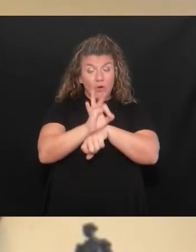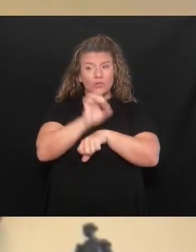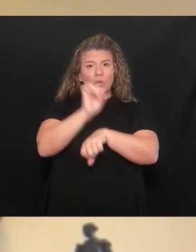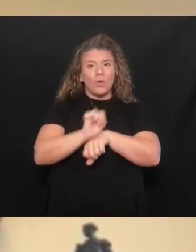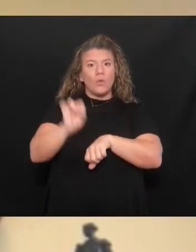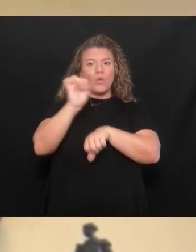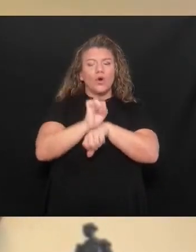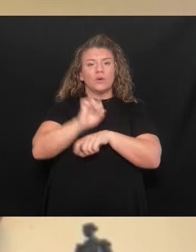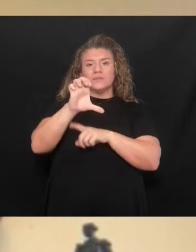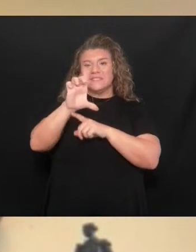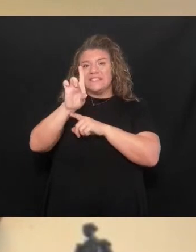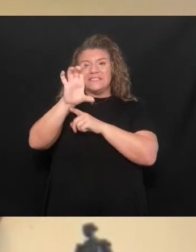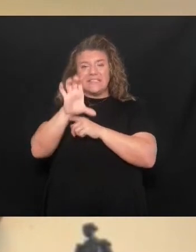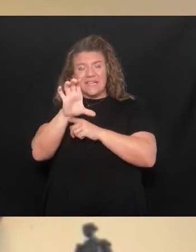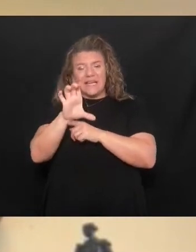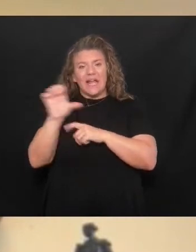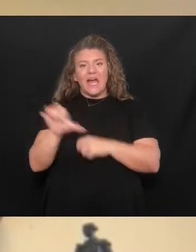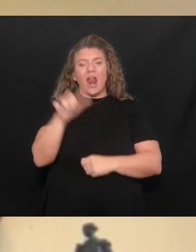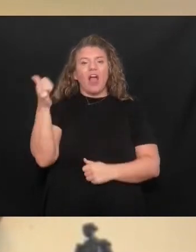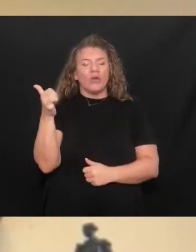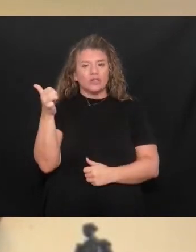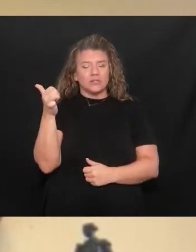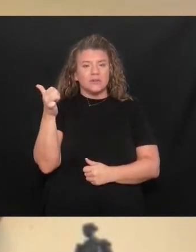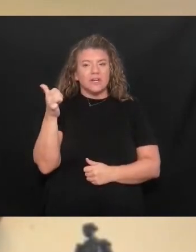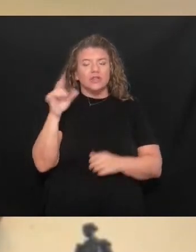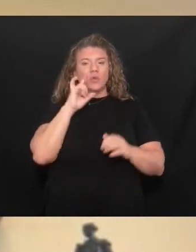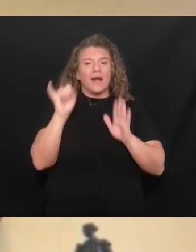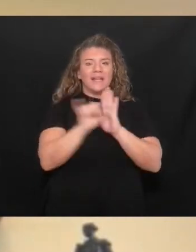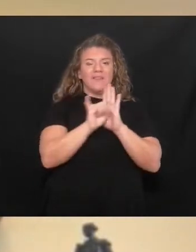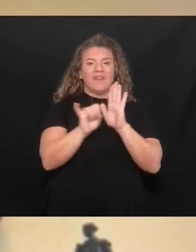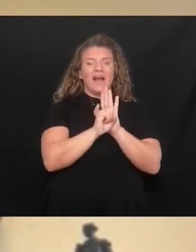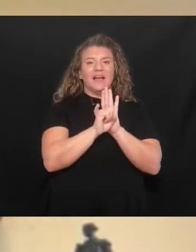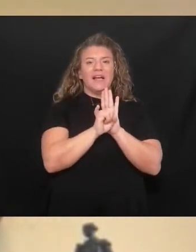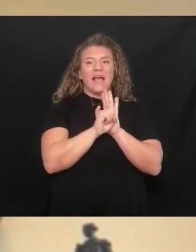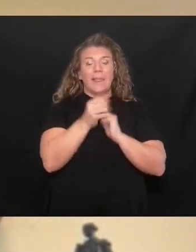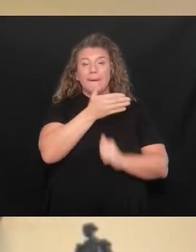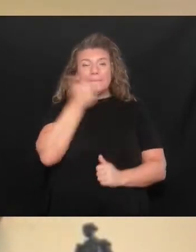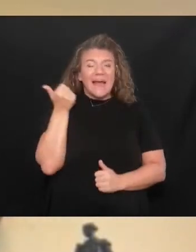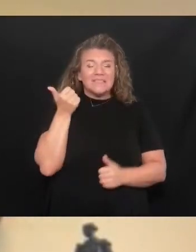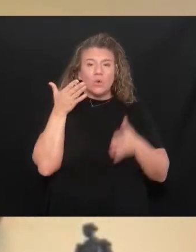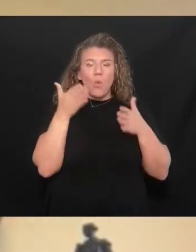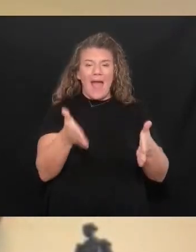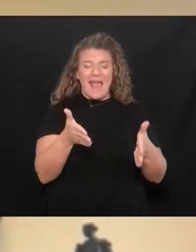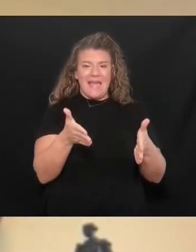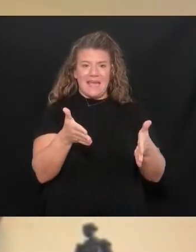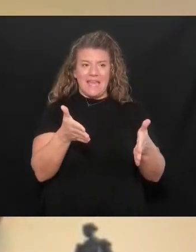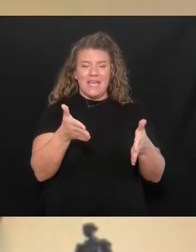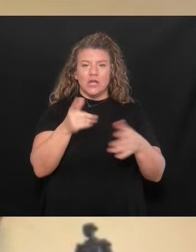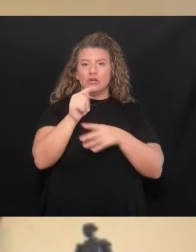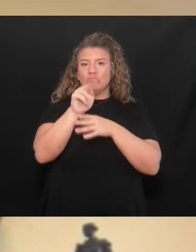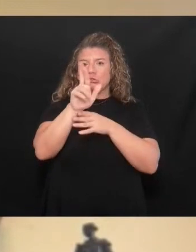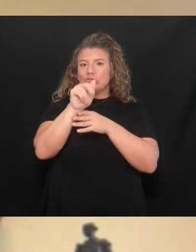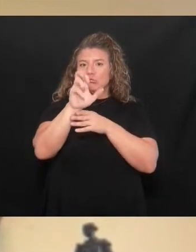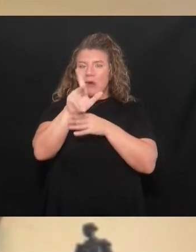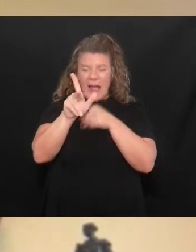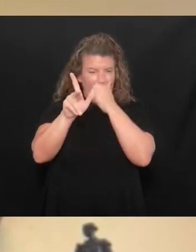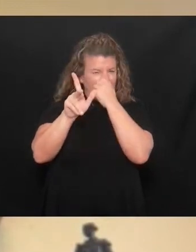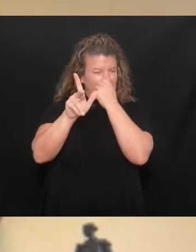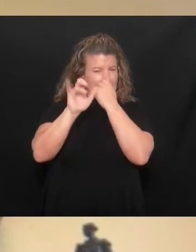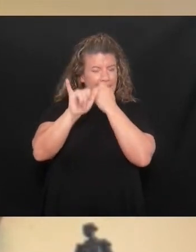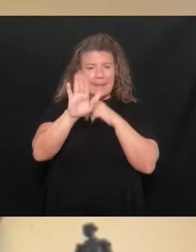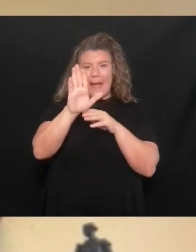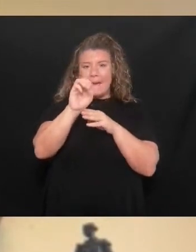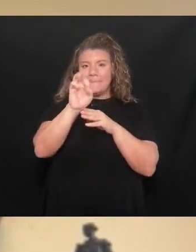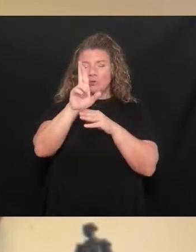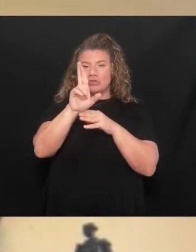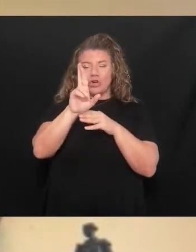with CDC and others to identify the best way to track the booster